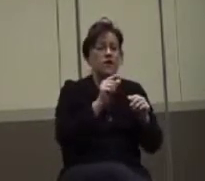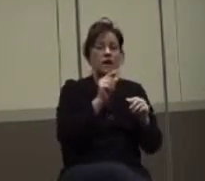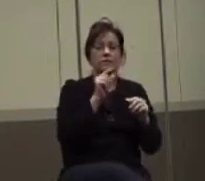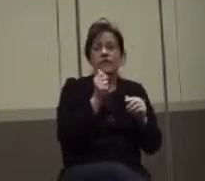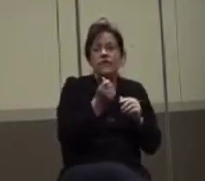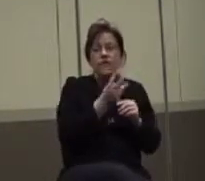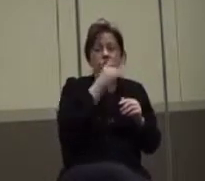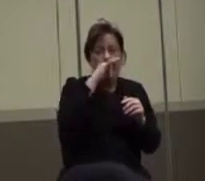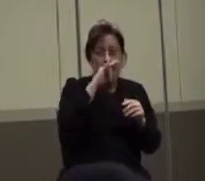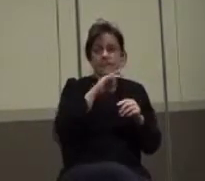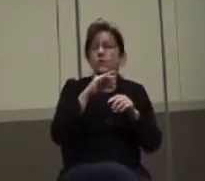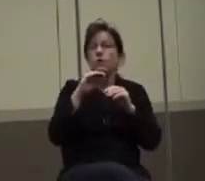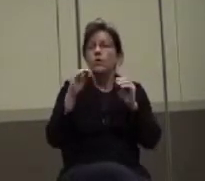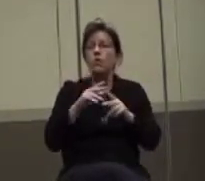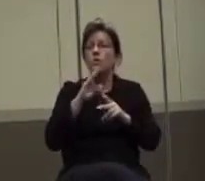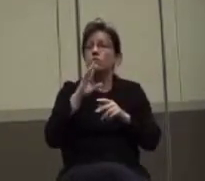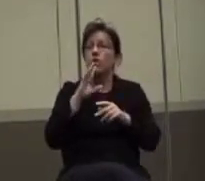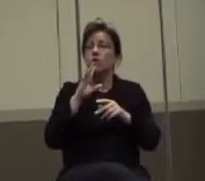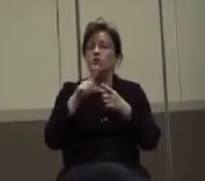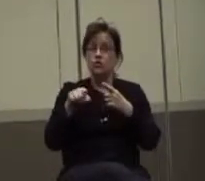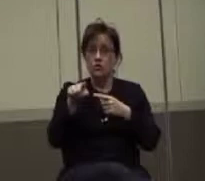we need a system to handle that.